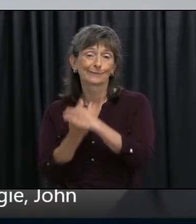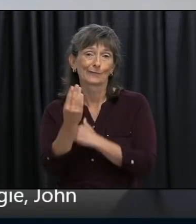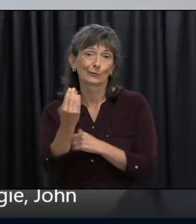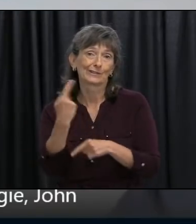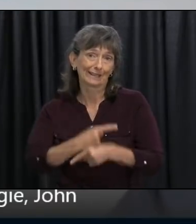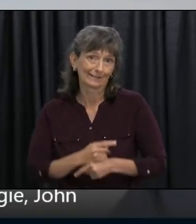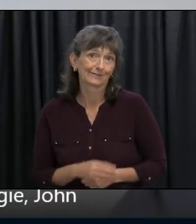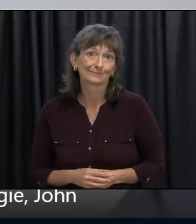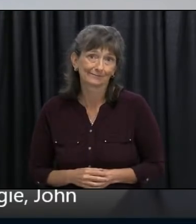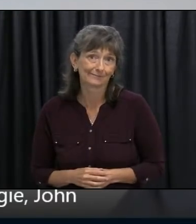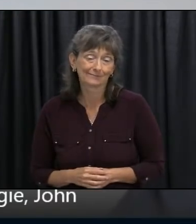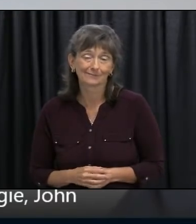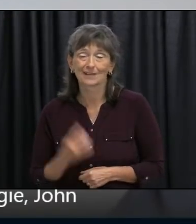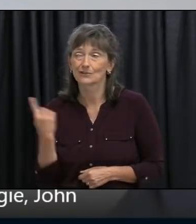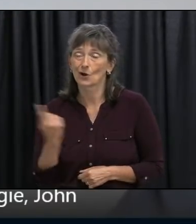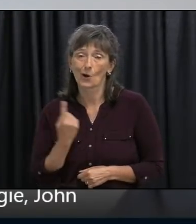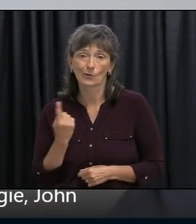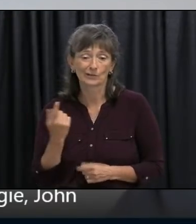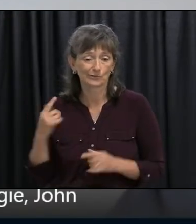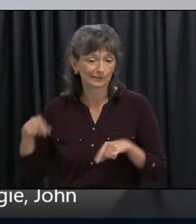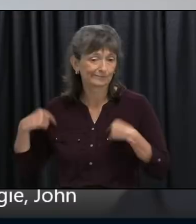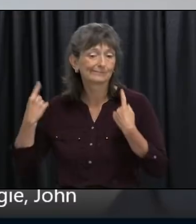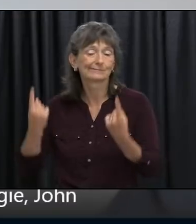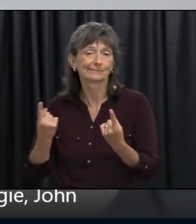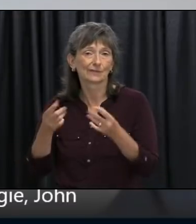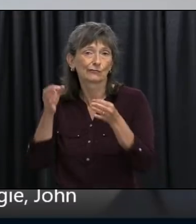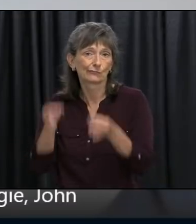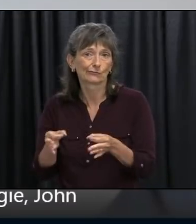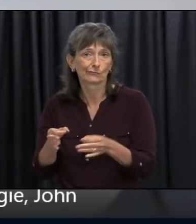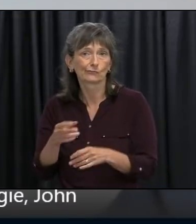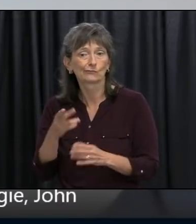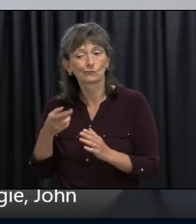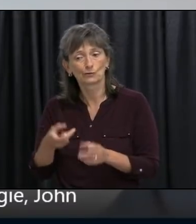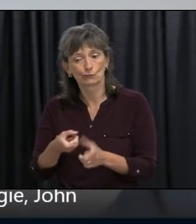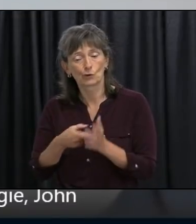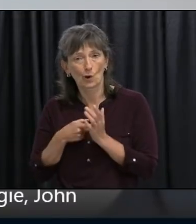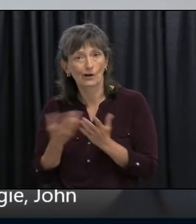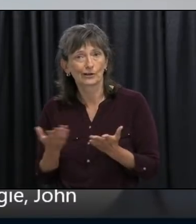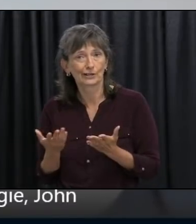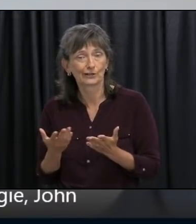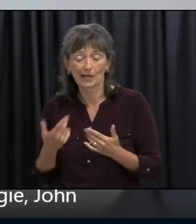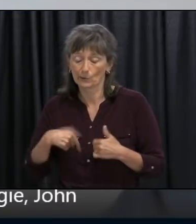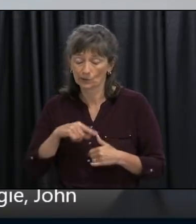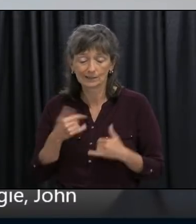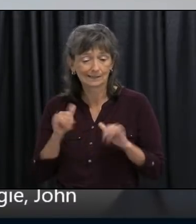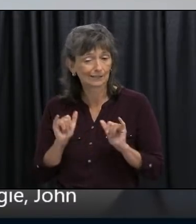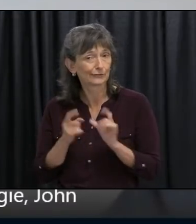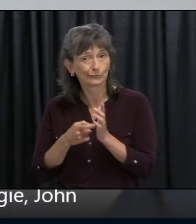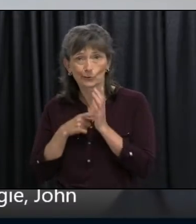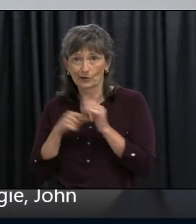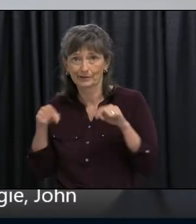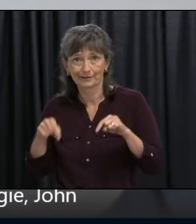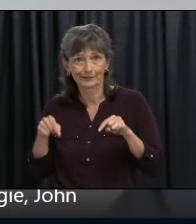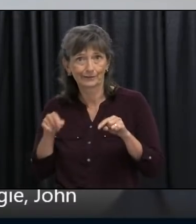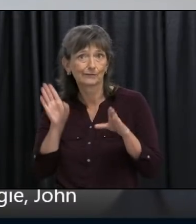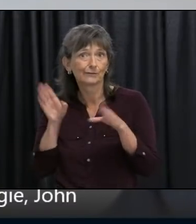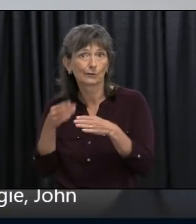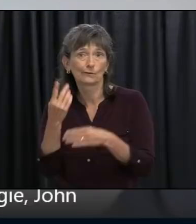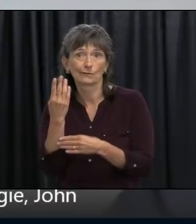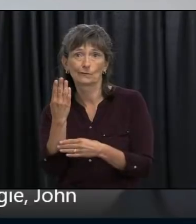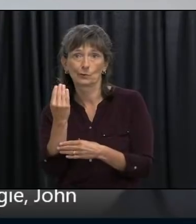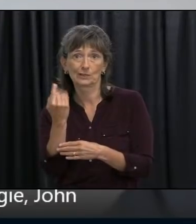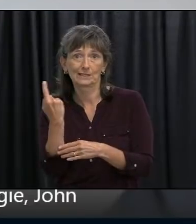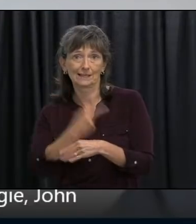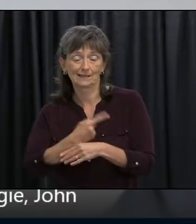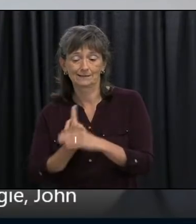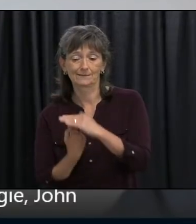standard all along. And I think, that is where we will continue to focus. One of the things we